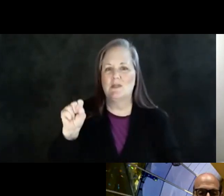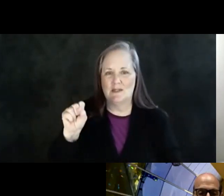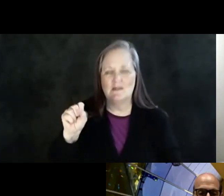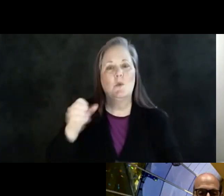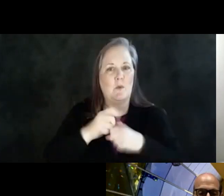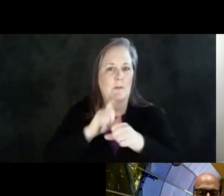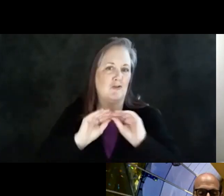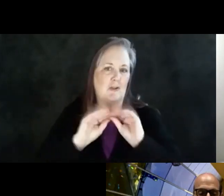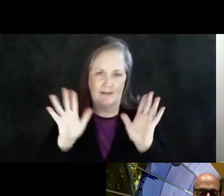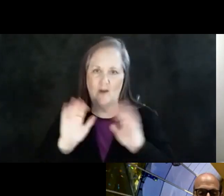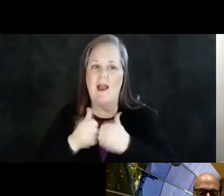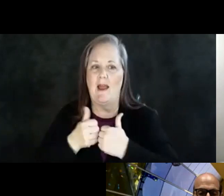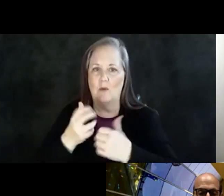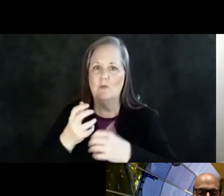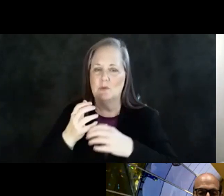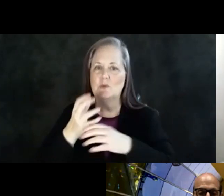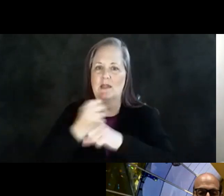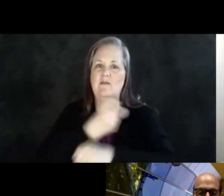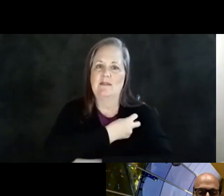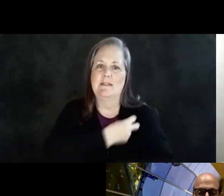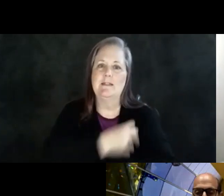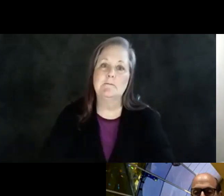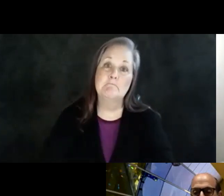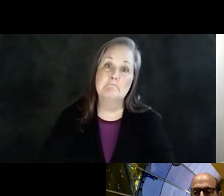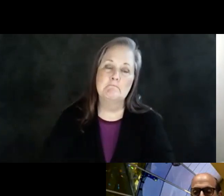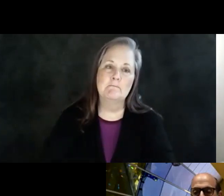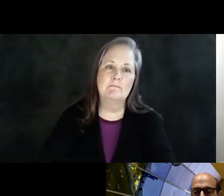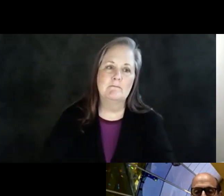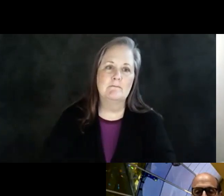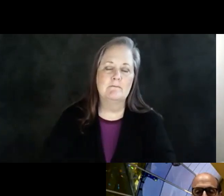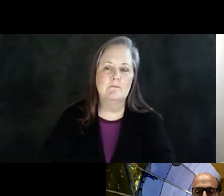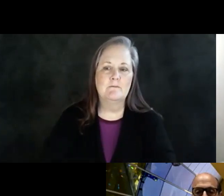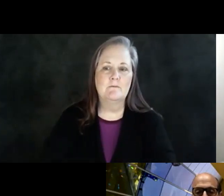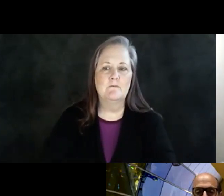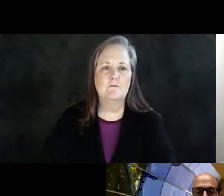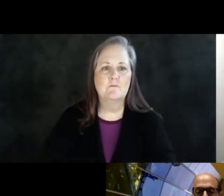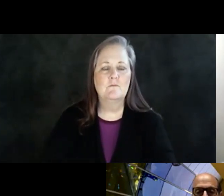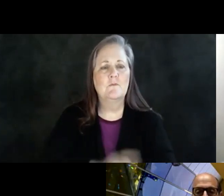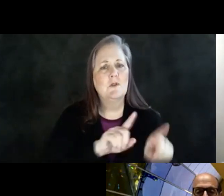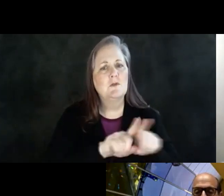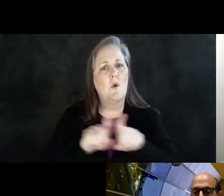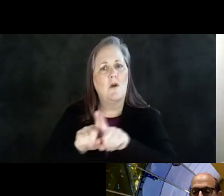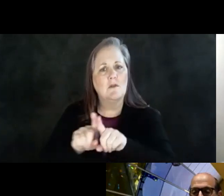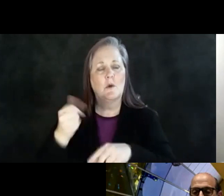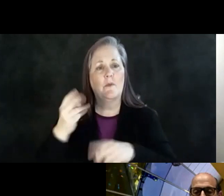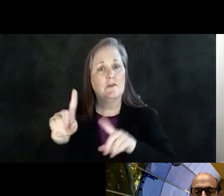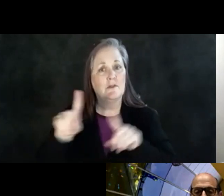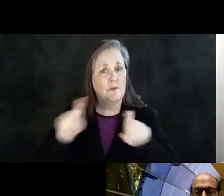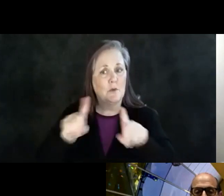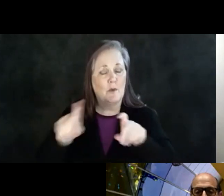very clear how people can be vaccinated. And along those lines, there are a few questions